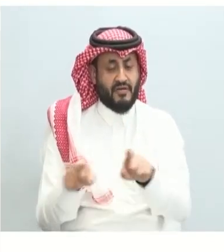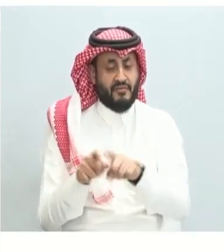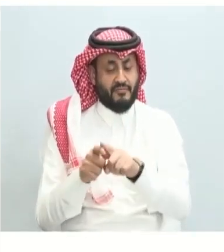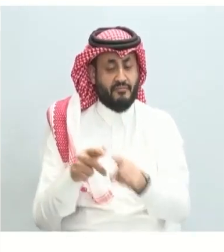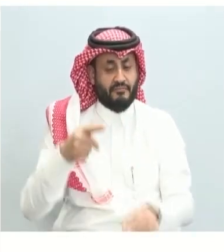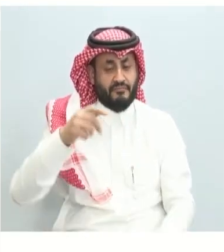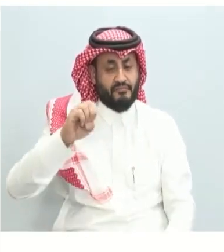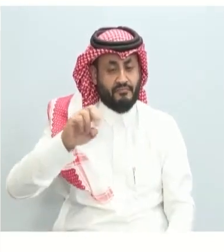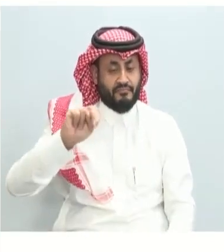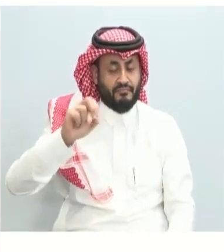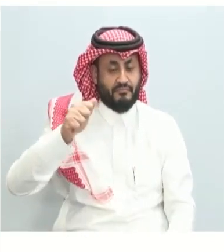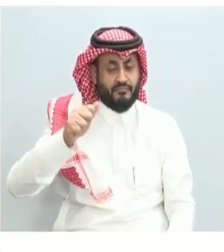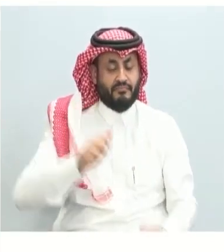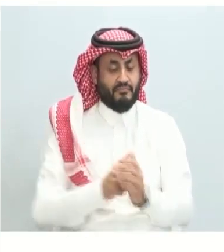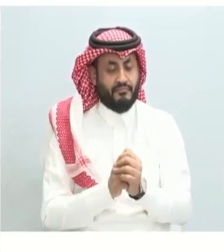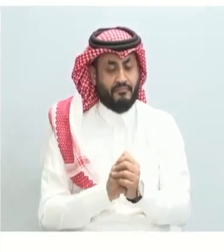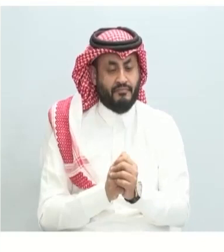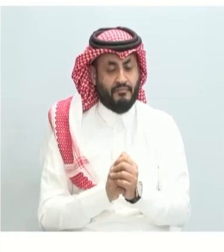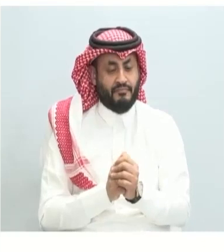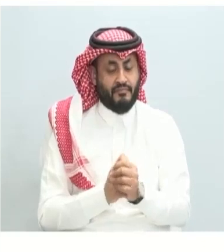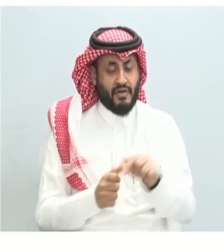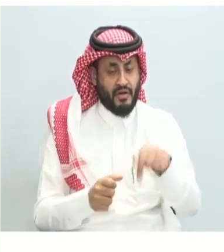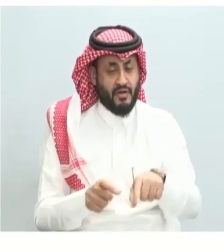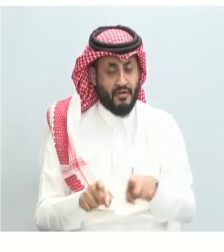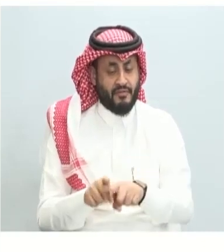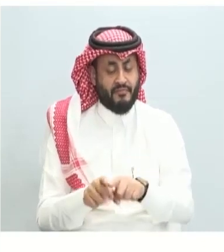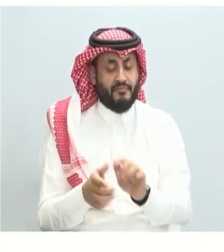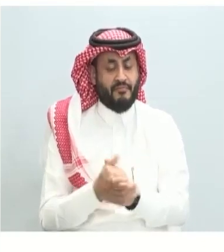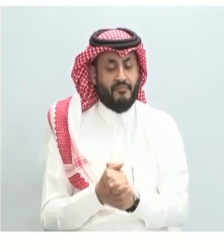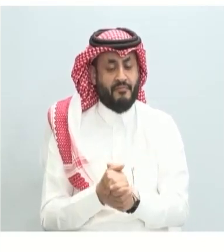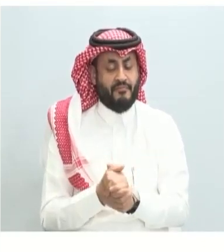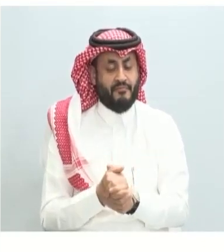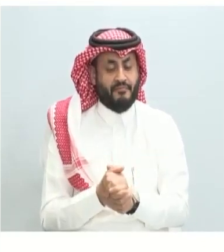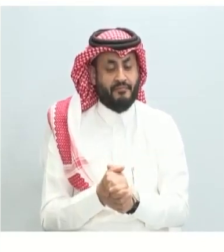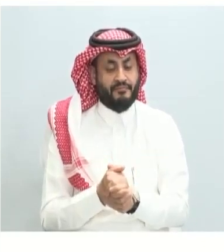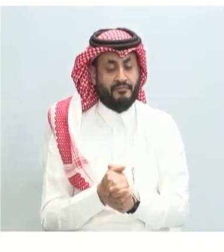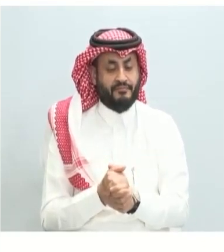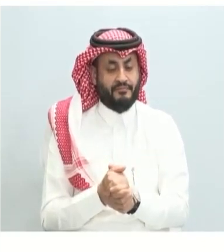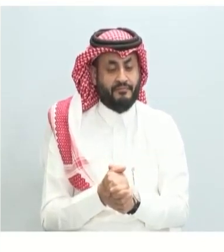My friend Pete is here for the day.